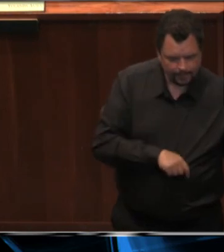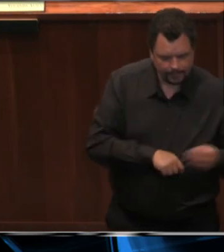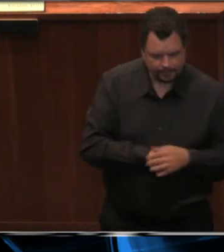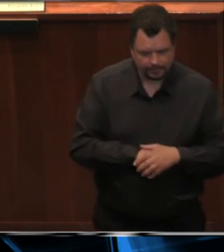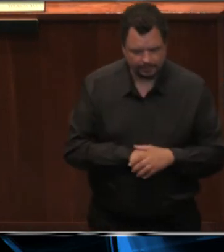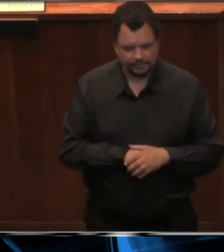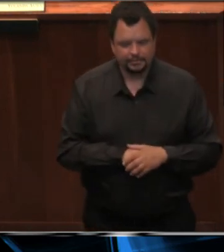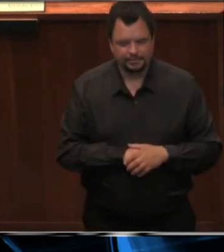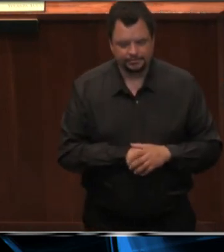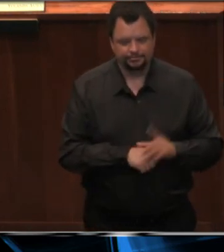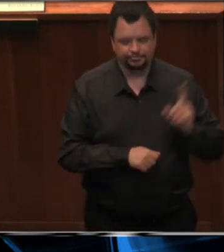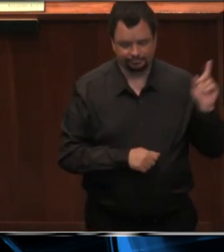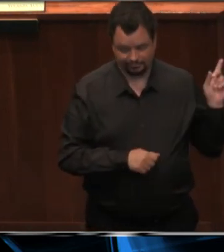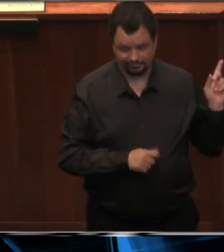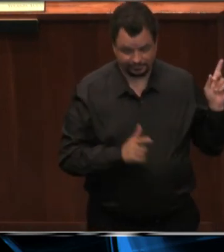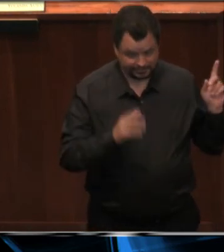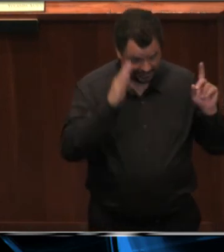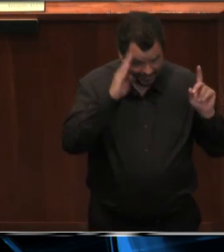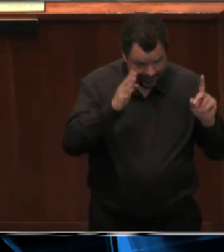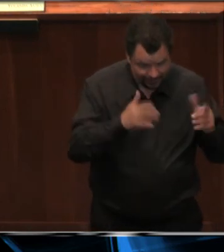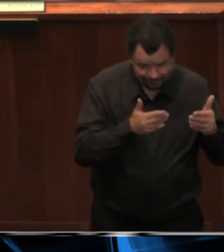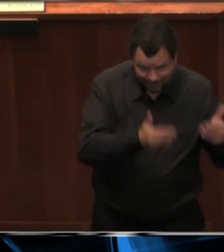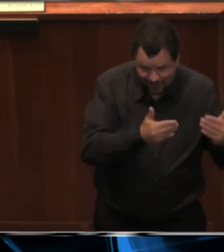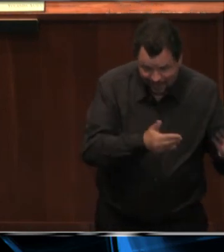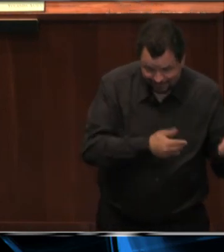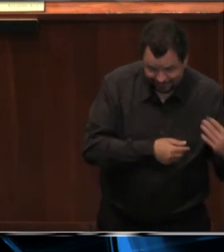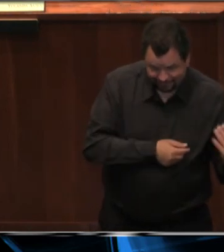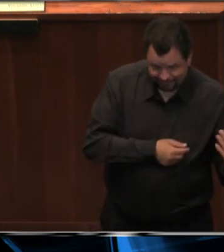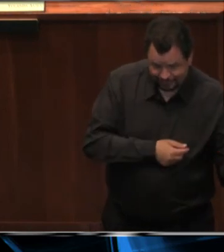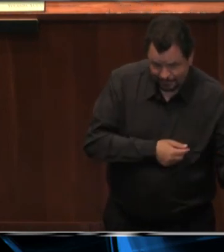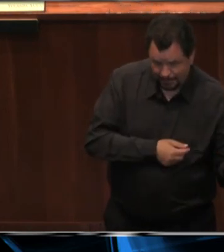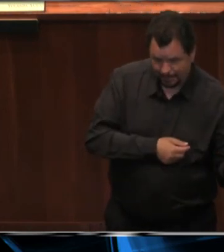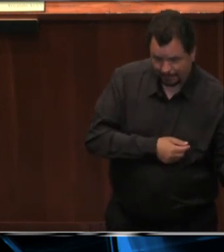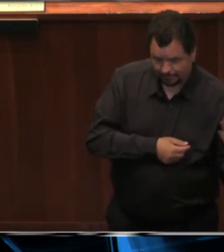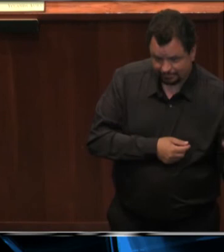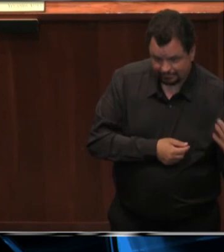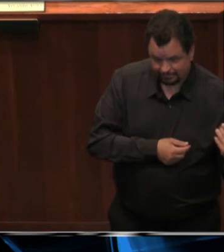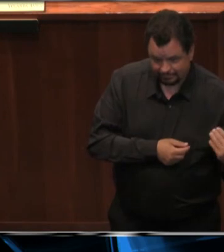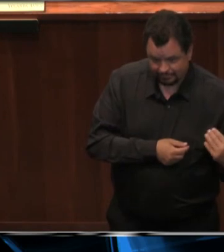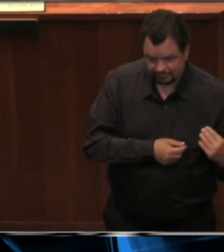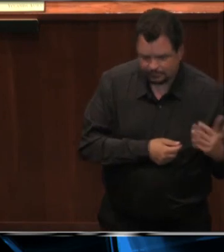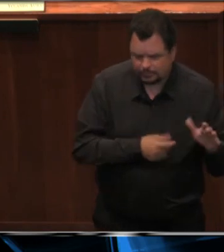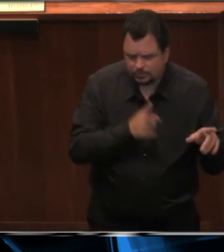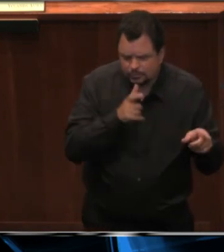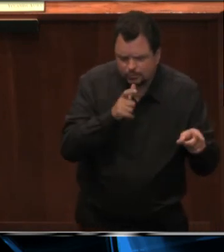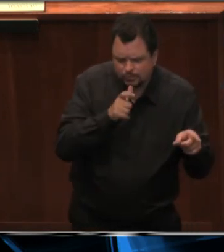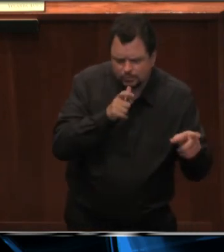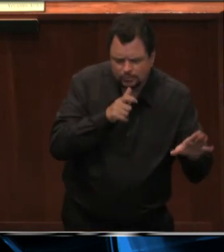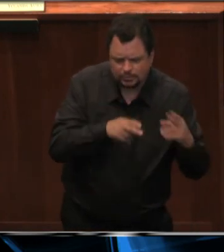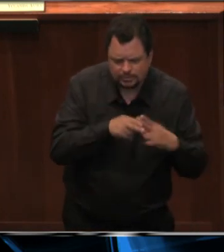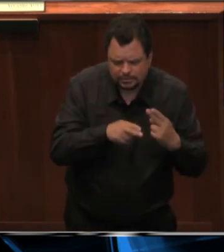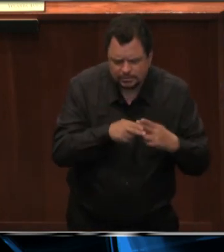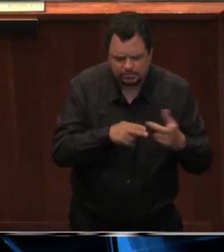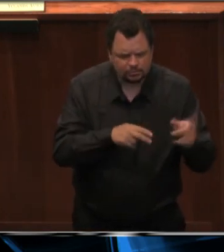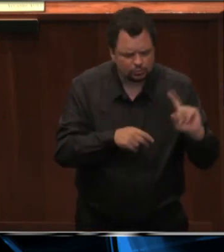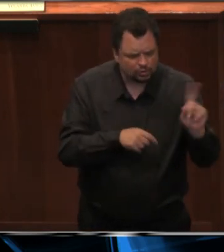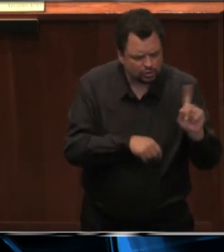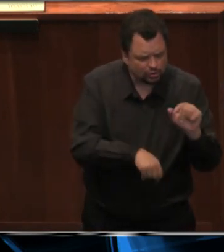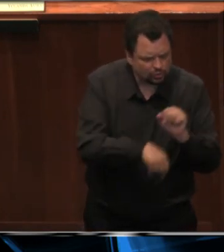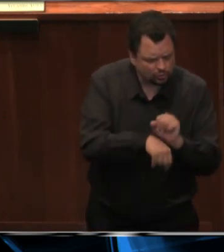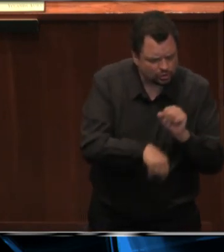Okay, hello? Go ahead and please let us know your name and who you're with. Thank you.